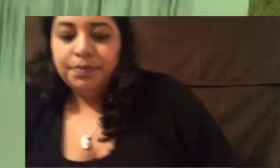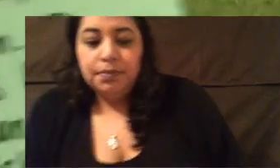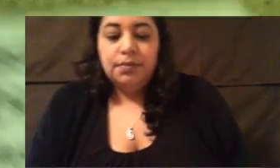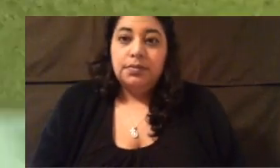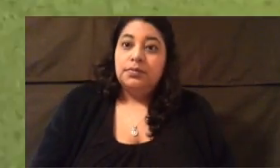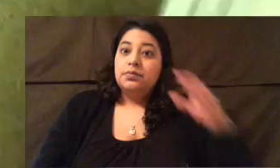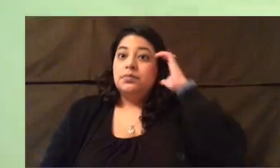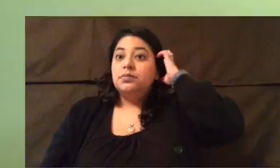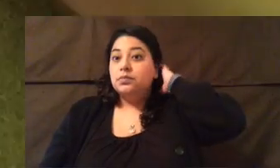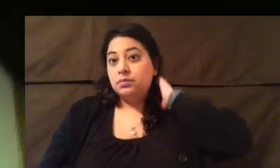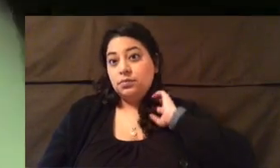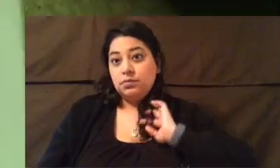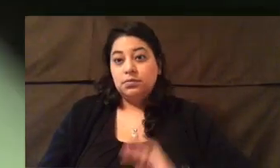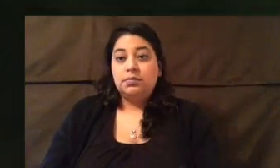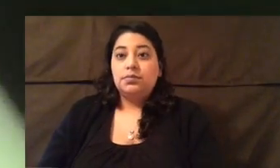another one.